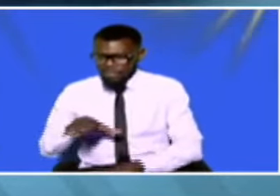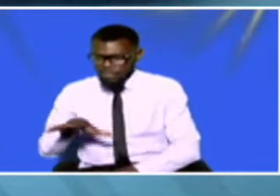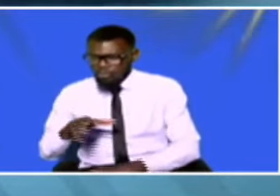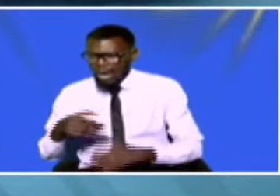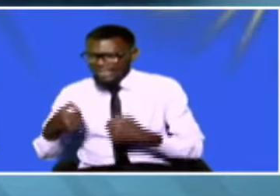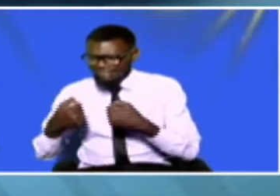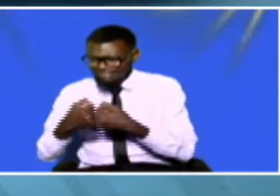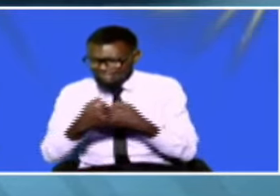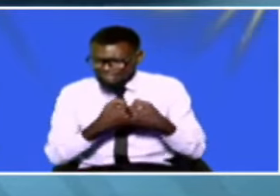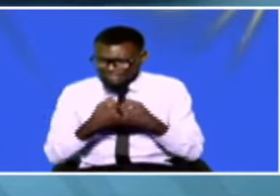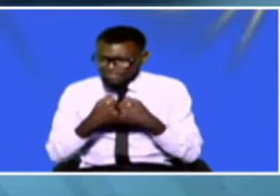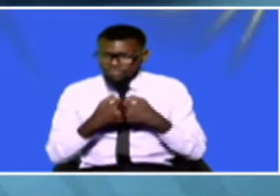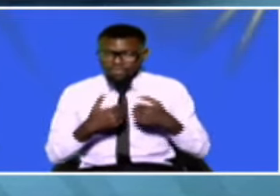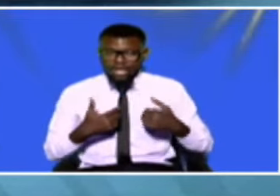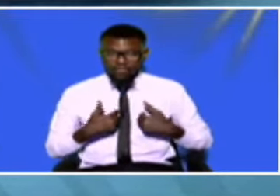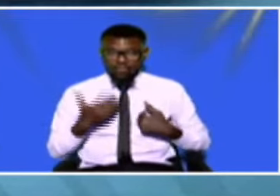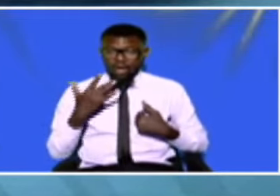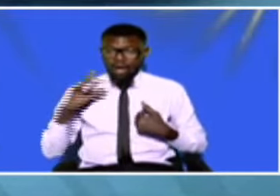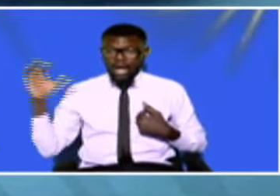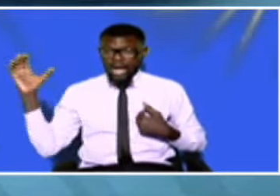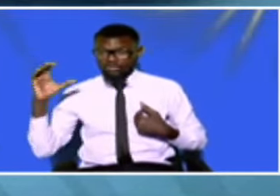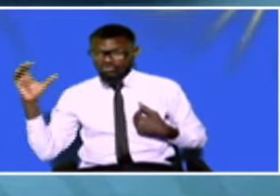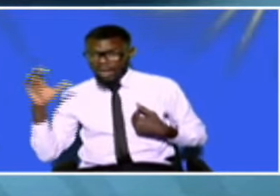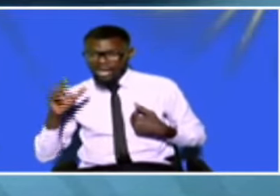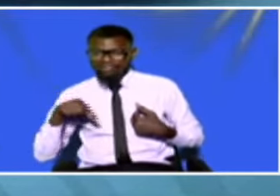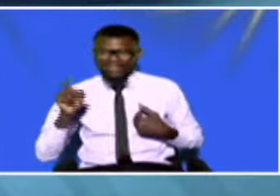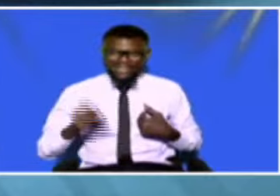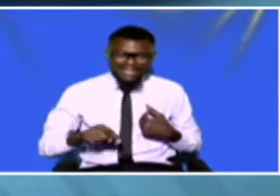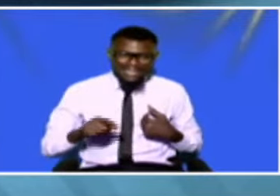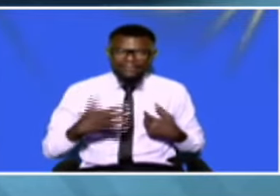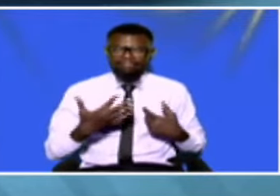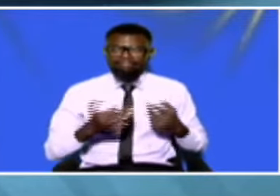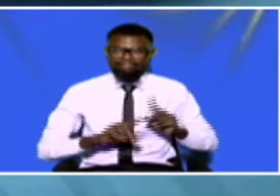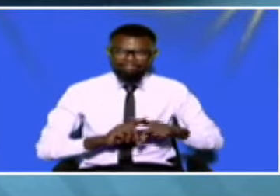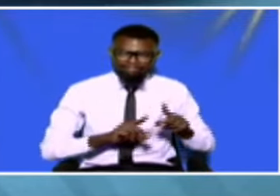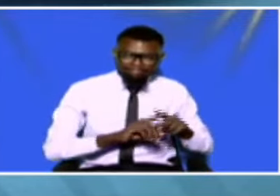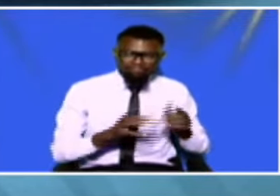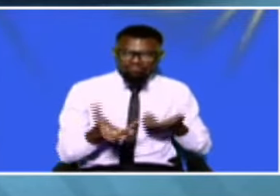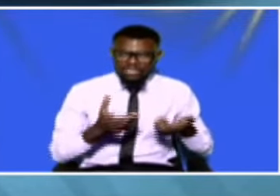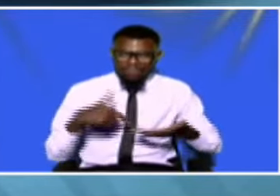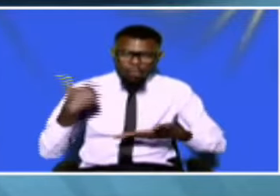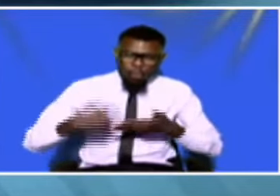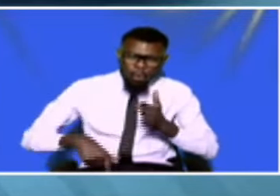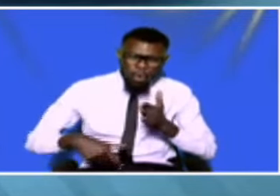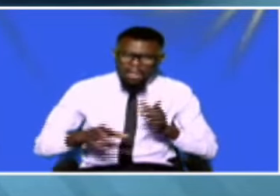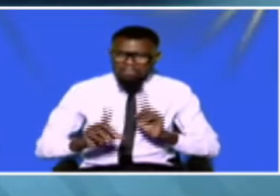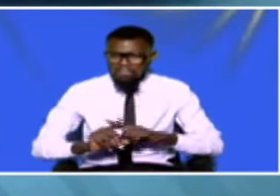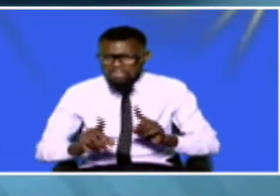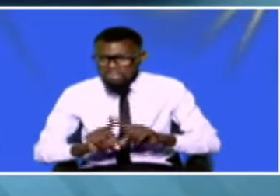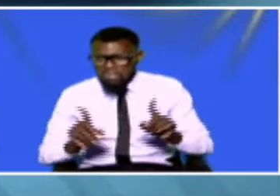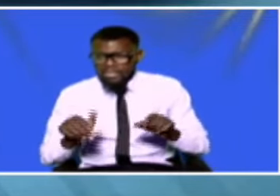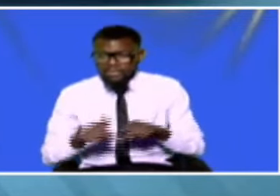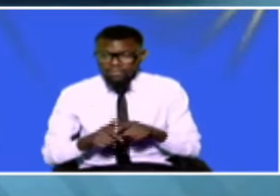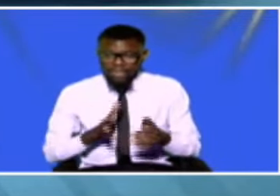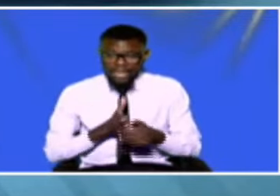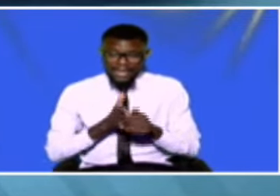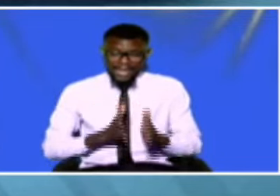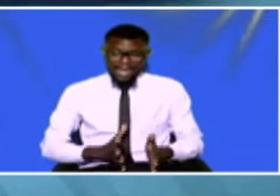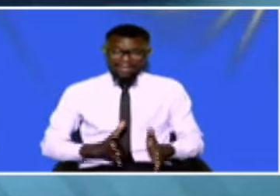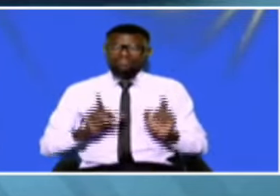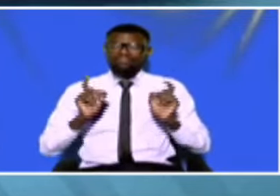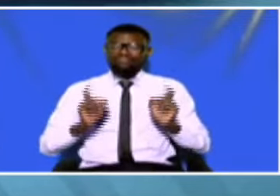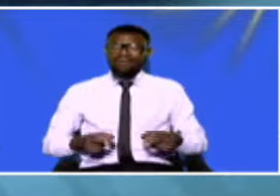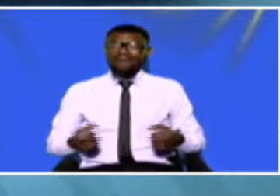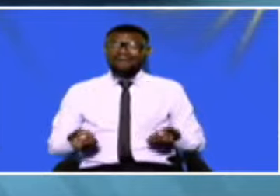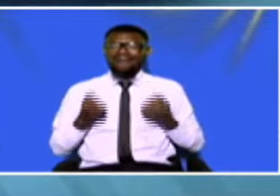by subdued consumer demand, elevated cost of doing business, requiring leaders with a deep understanding of the unprecedented wave